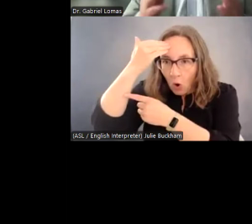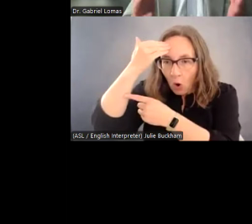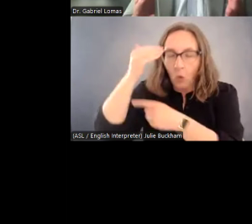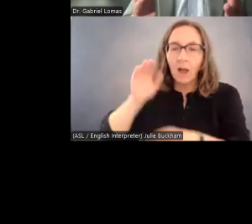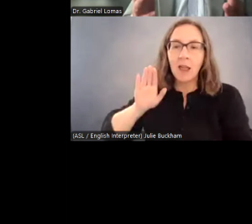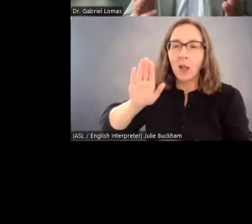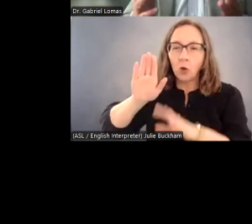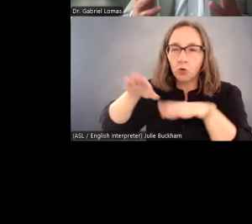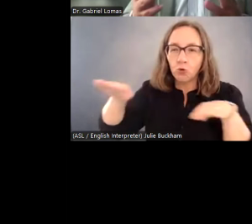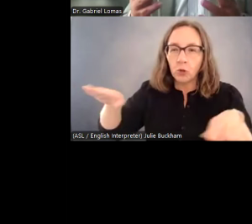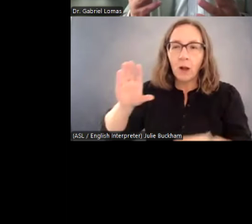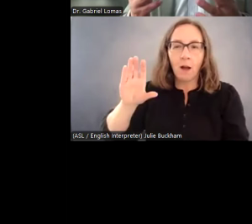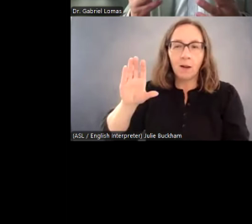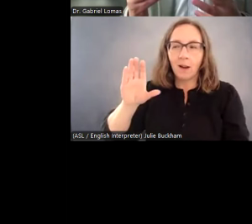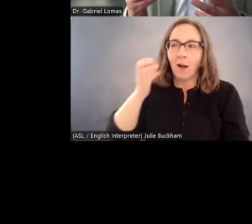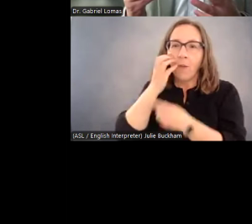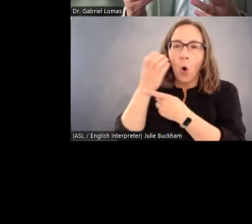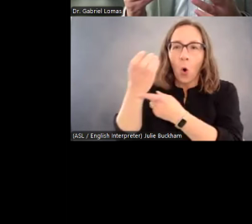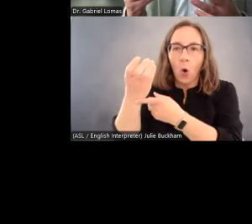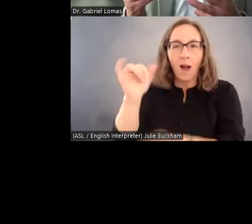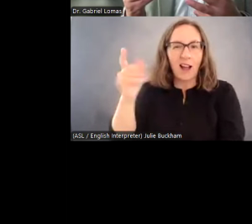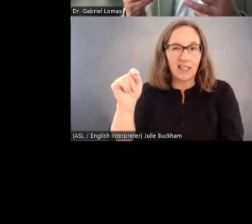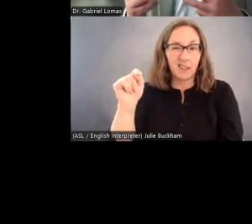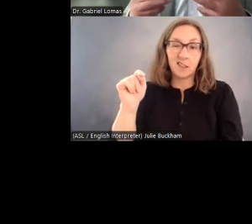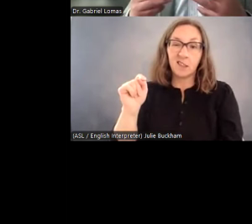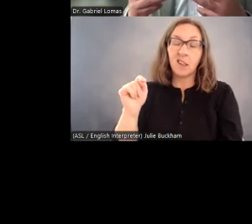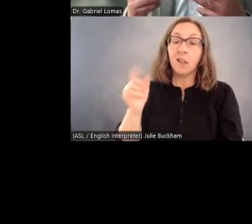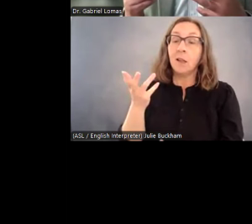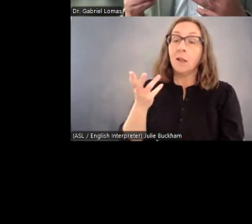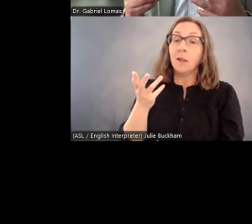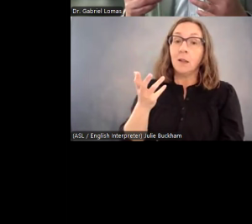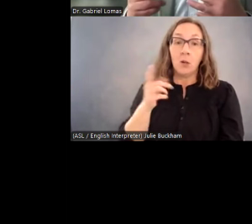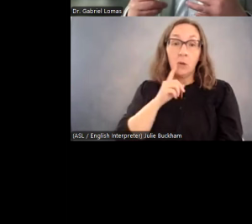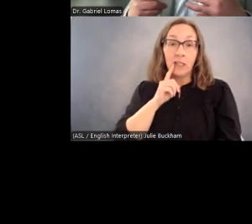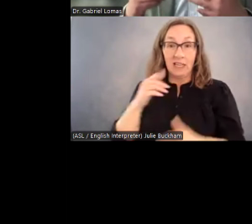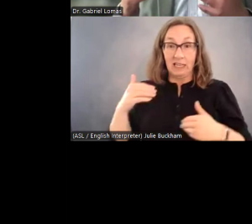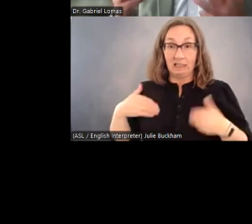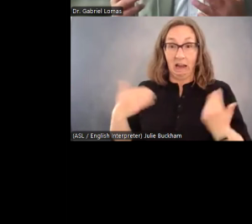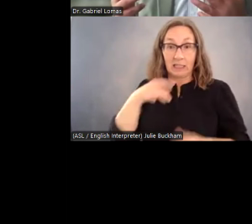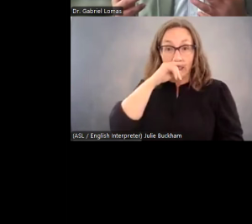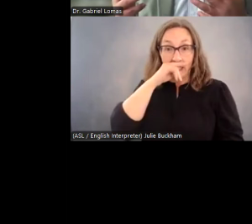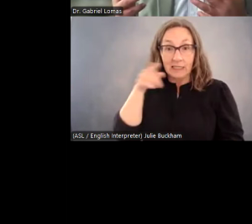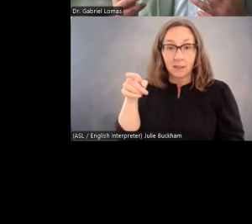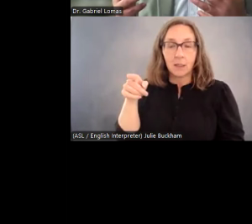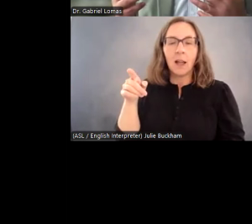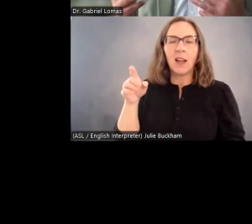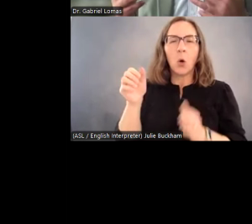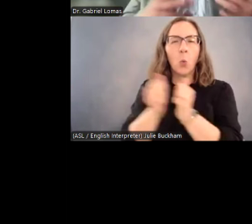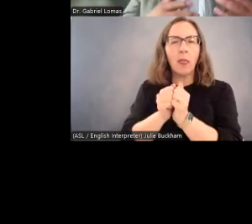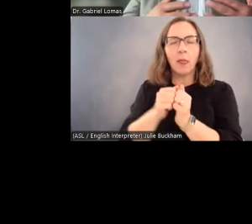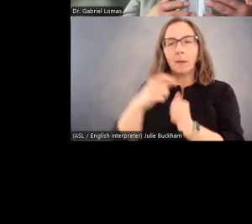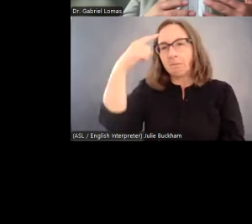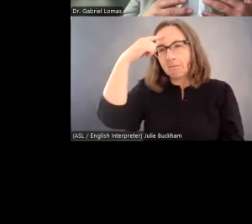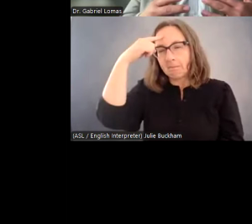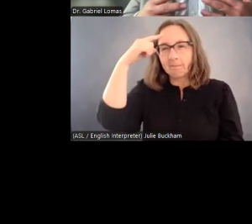we're going to prevent that. But really what happens a lot is young kids like Alex, kids who have intellectual delays or